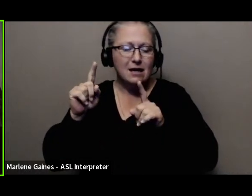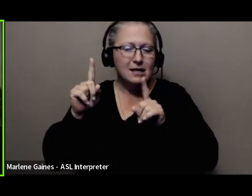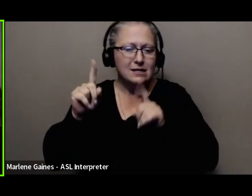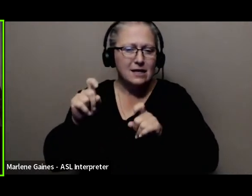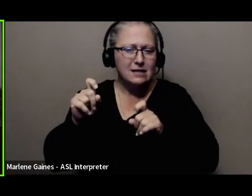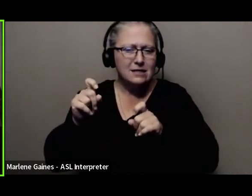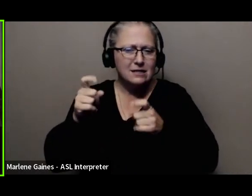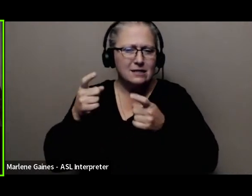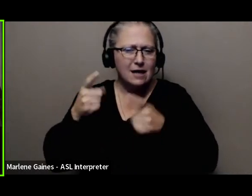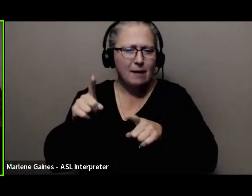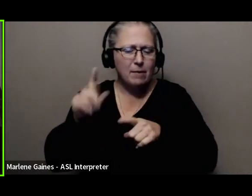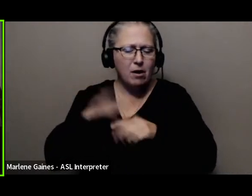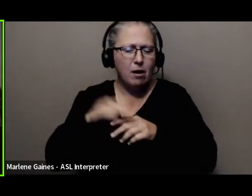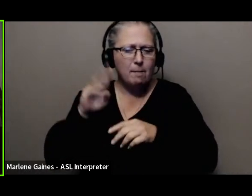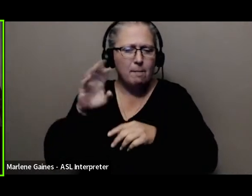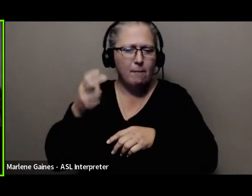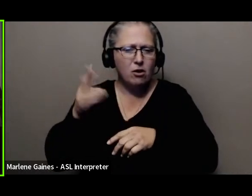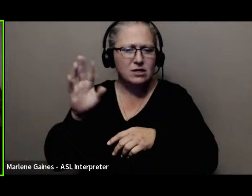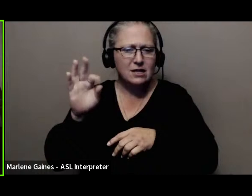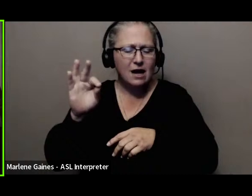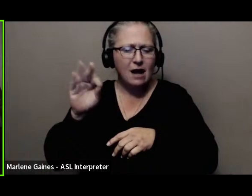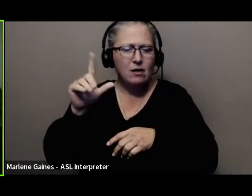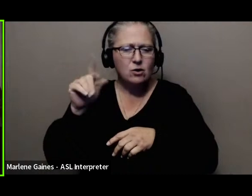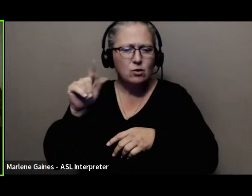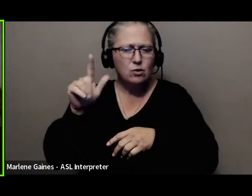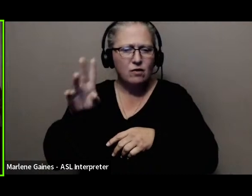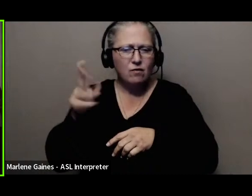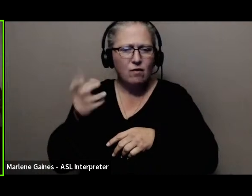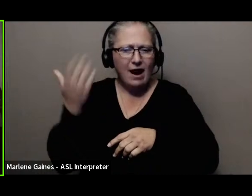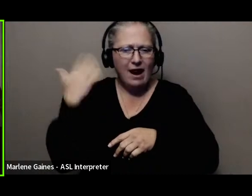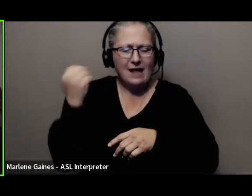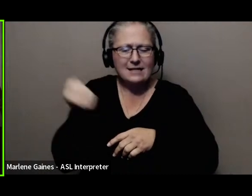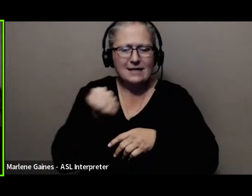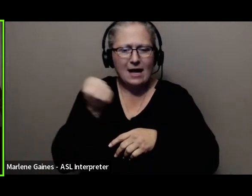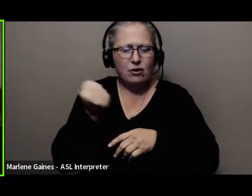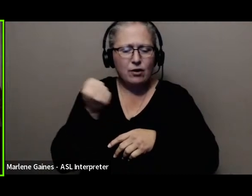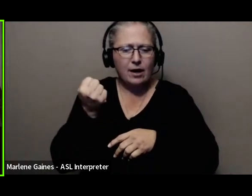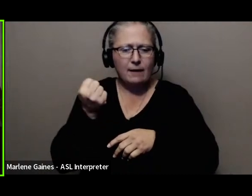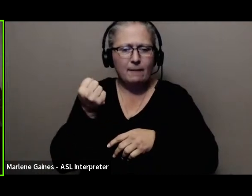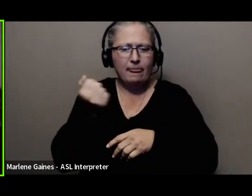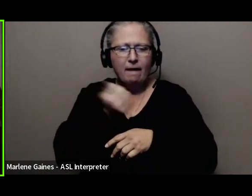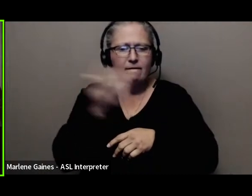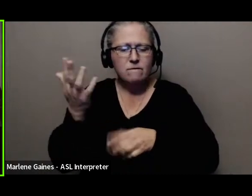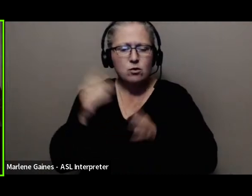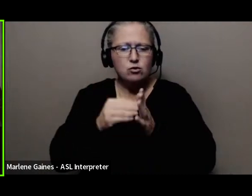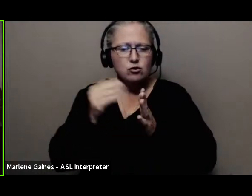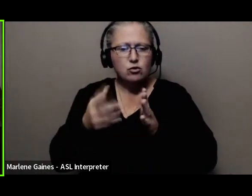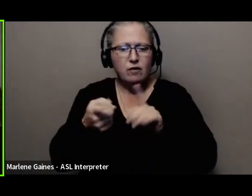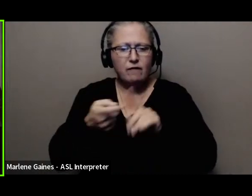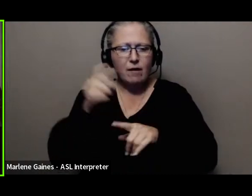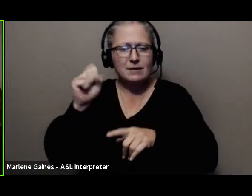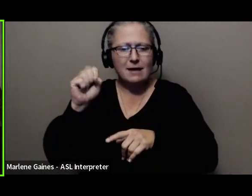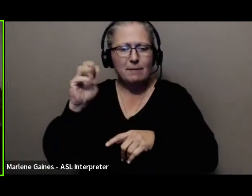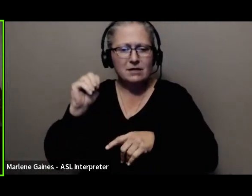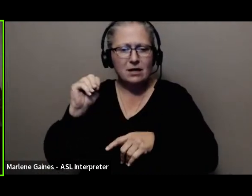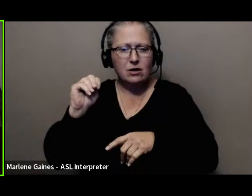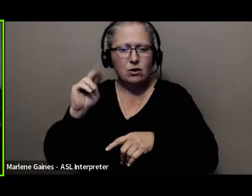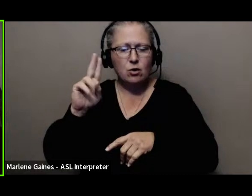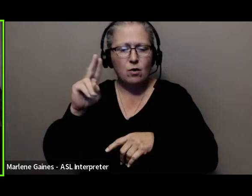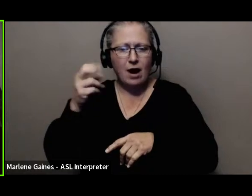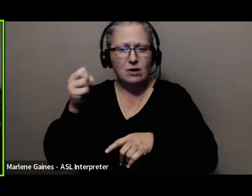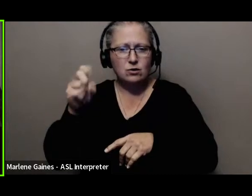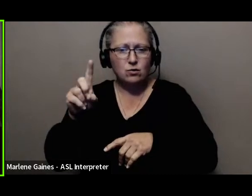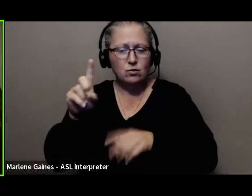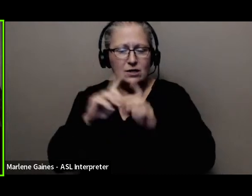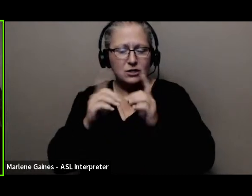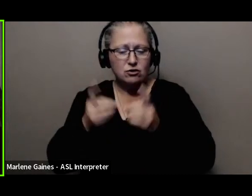on March 9th, 2024, which was last Saturday. Several students from the San Mateo Union High School